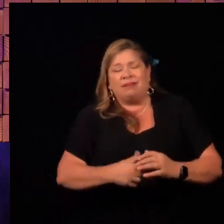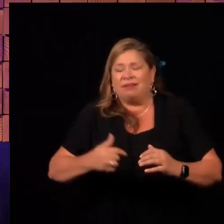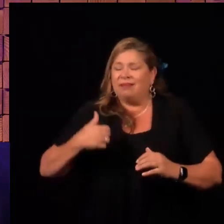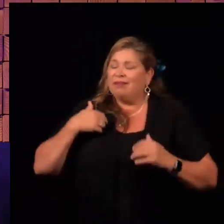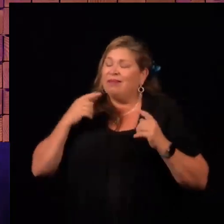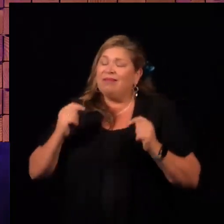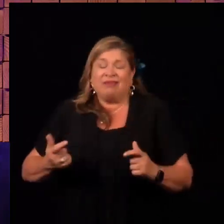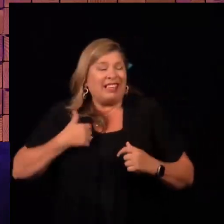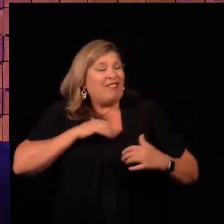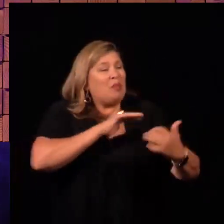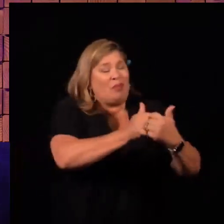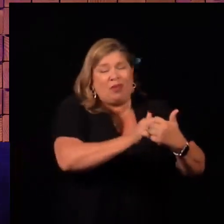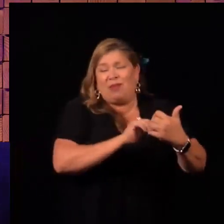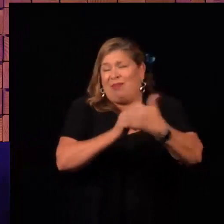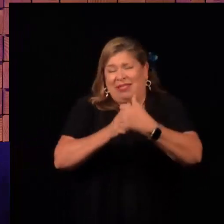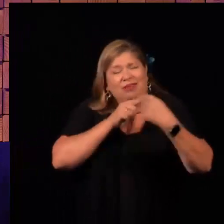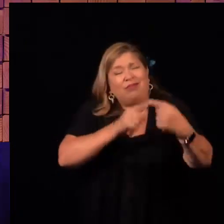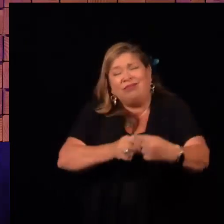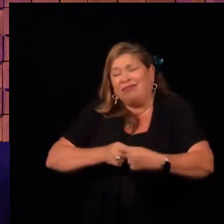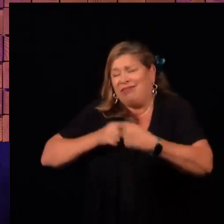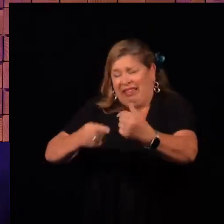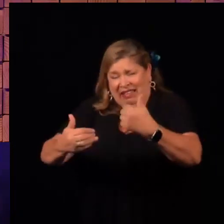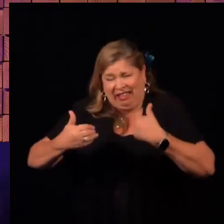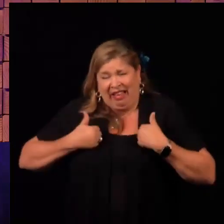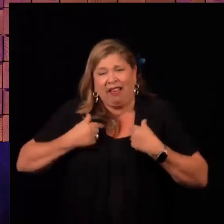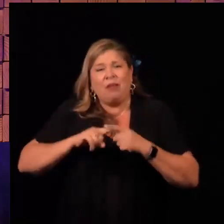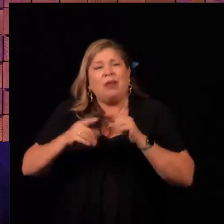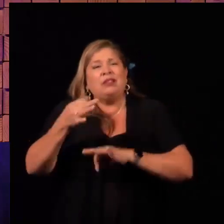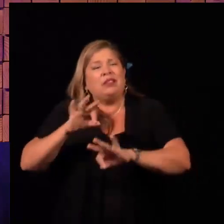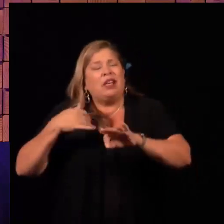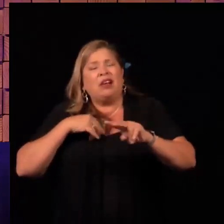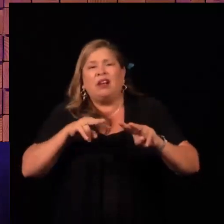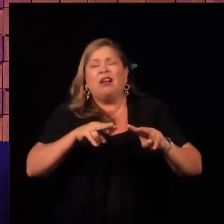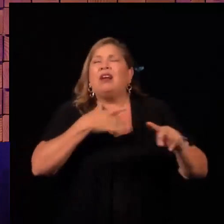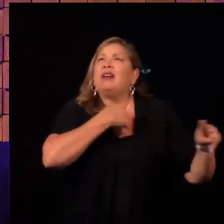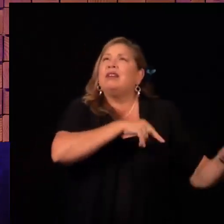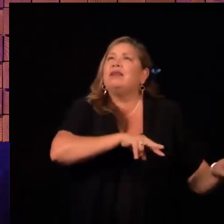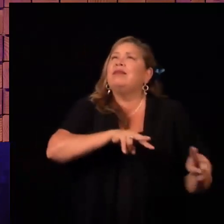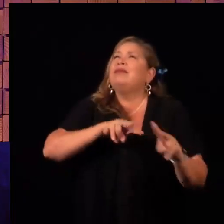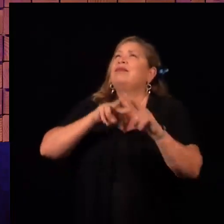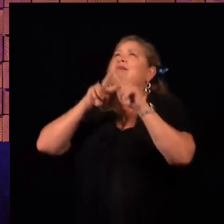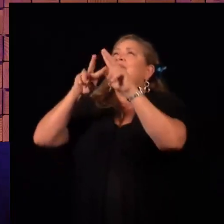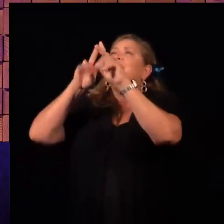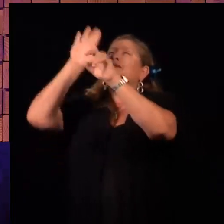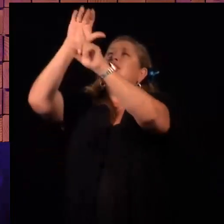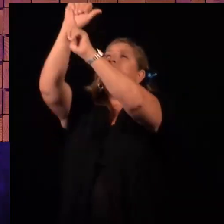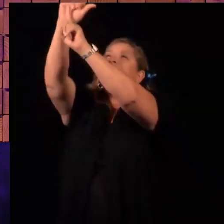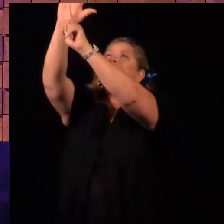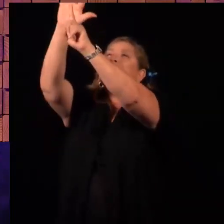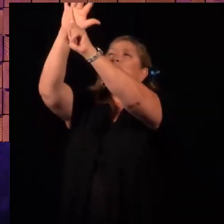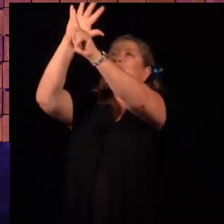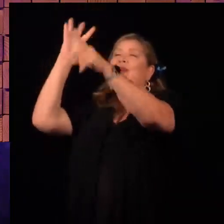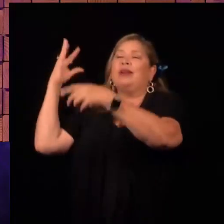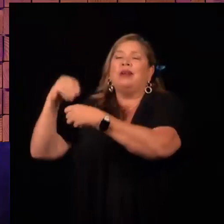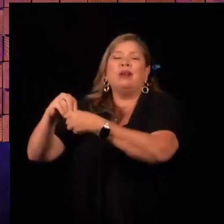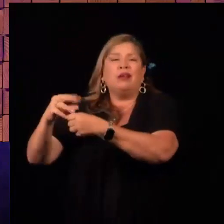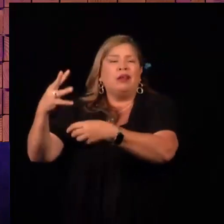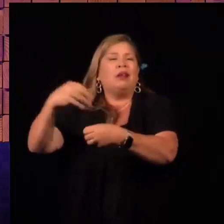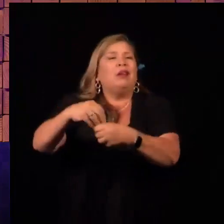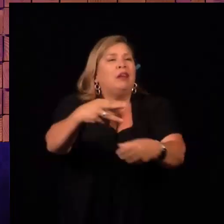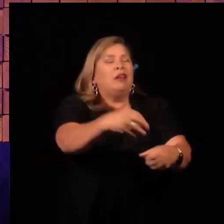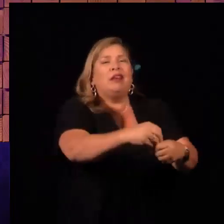When all of a sudden I am unaware of these afflictions eclipsed by